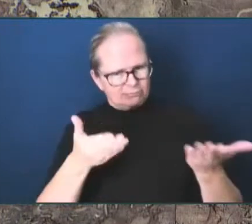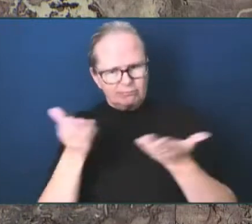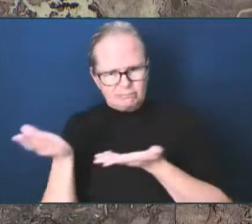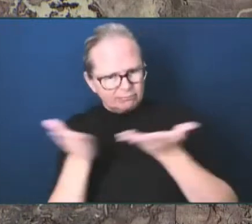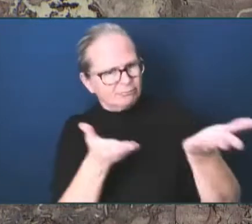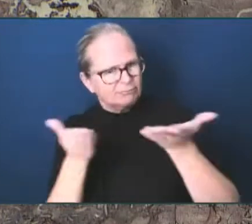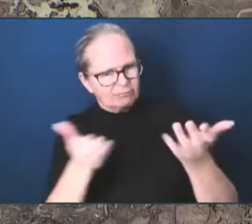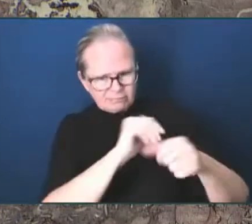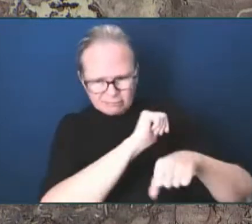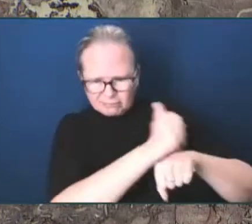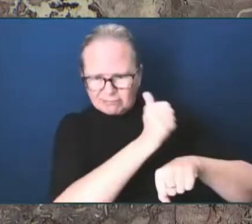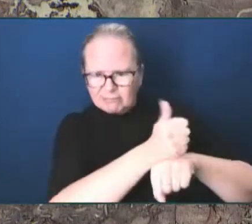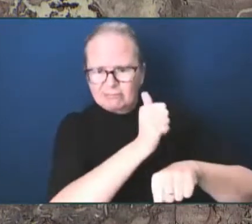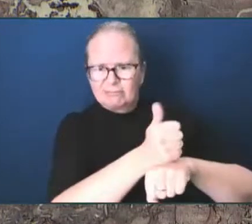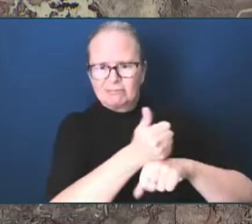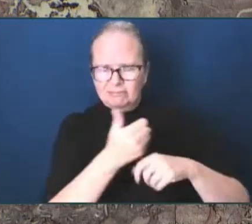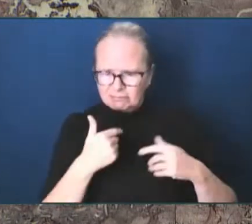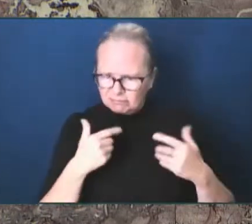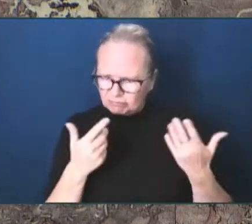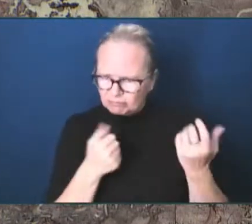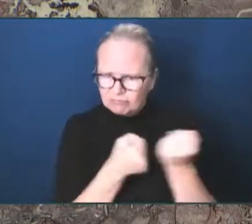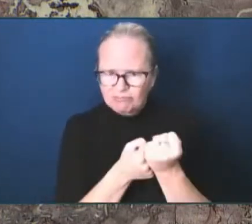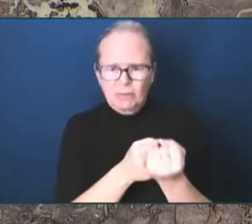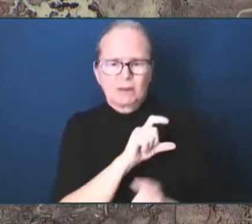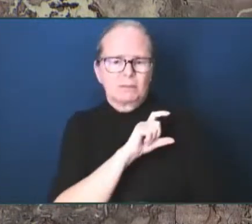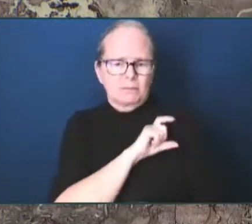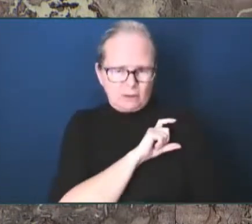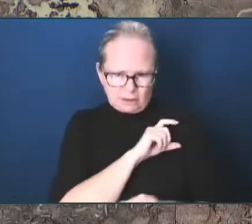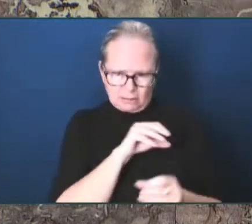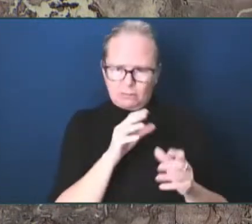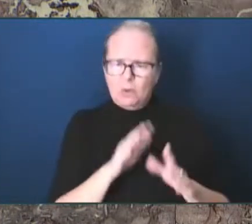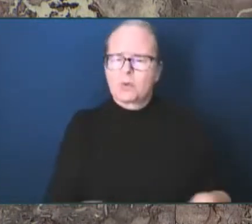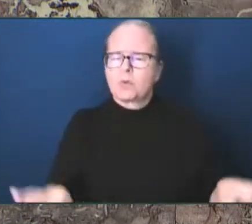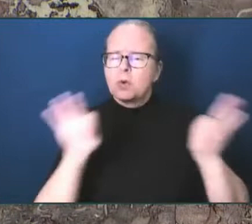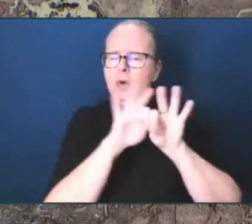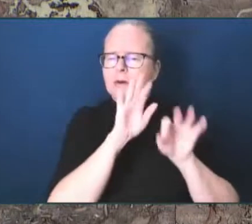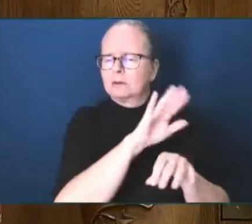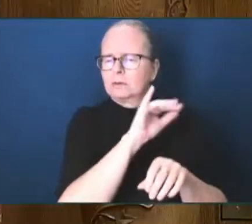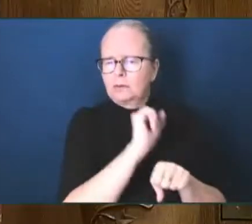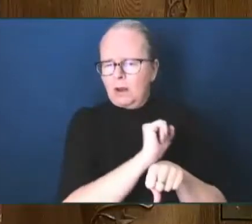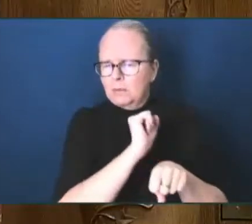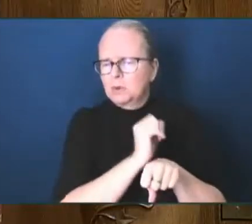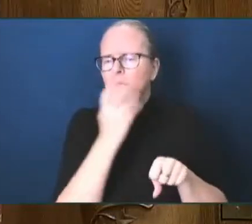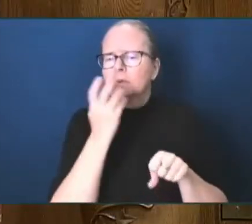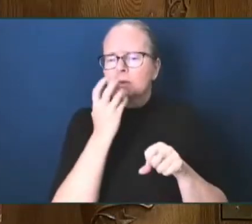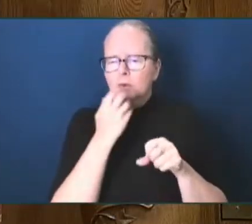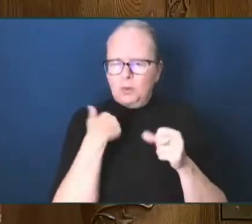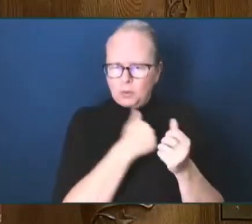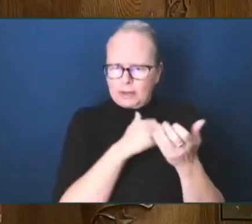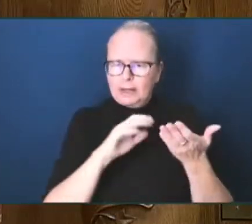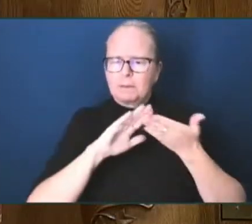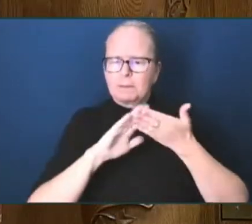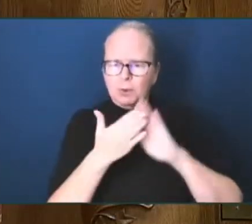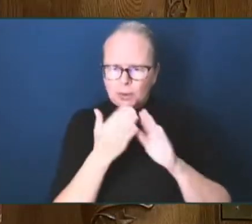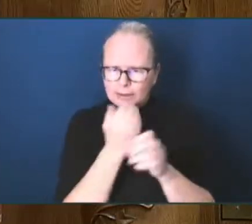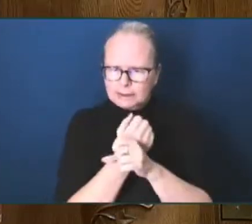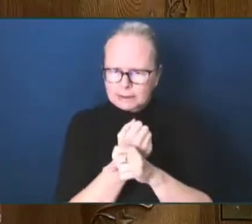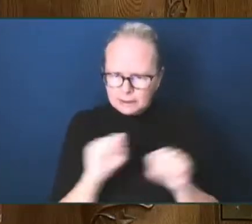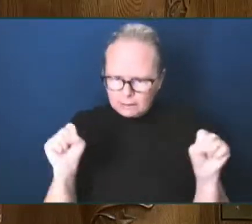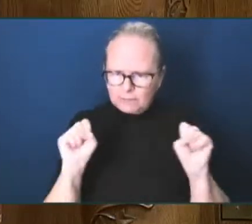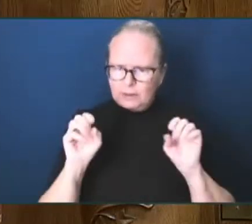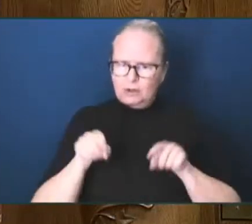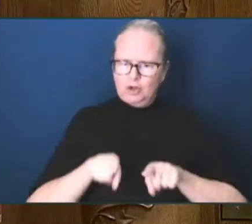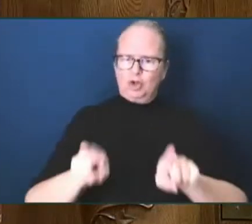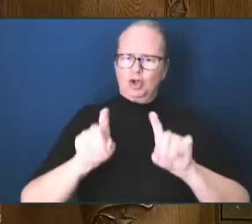to keep our communities safe in these moments of mental health and substance use crisis. Member for Prince George Valemount. Well, the